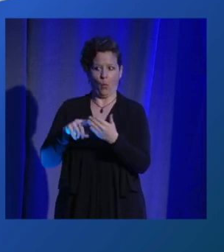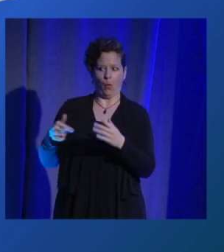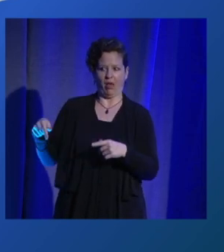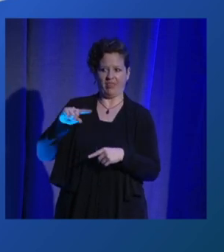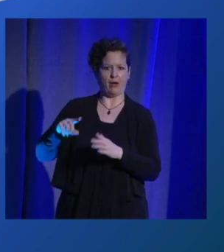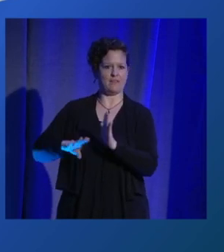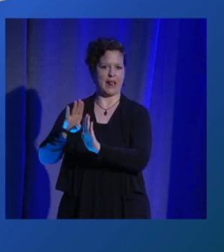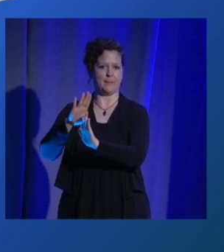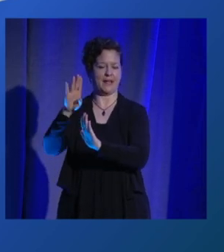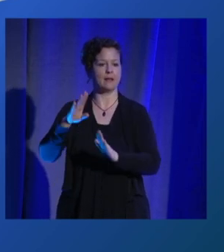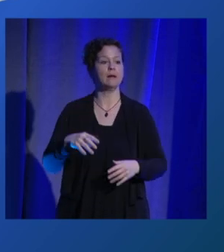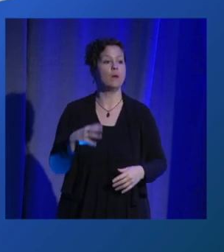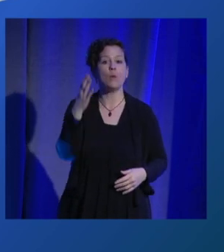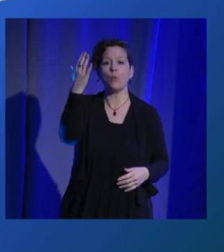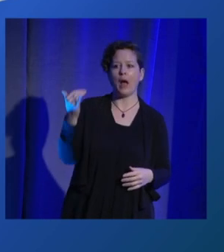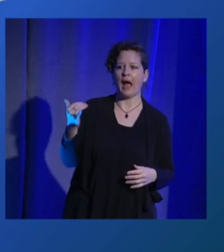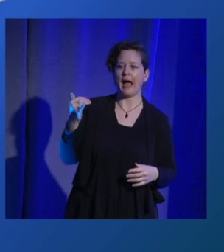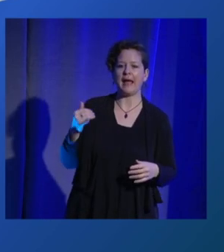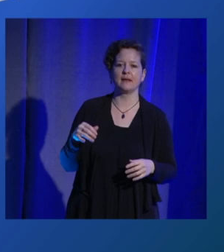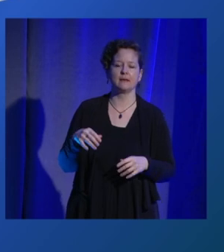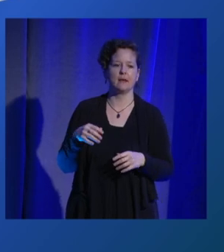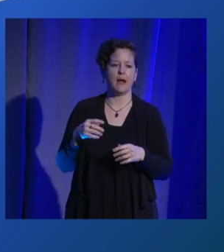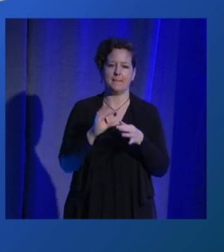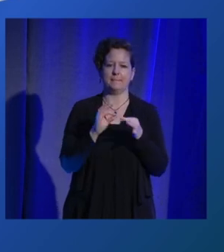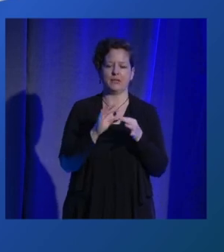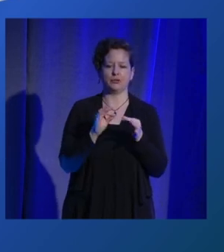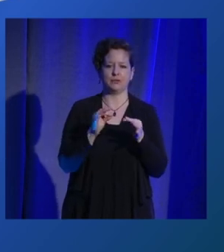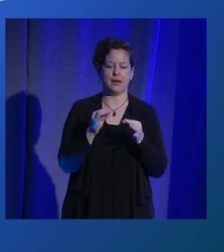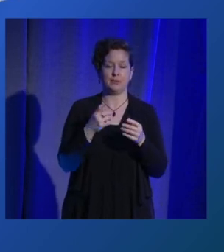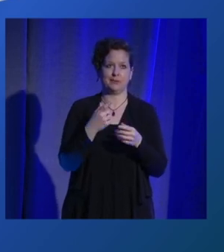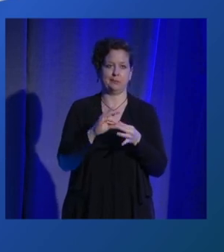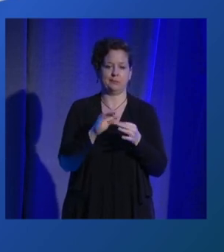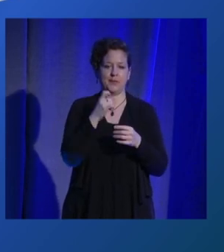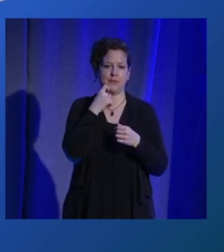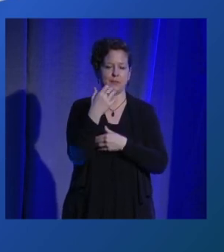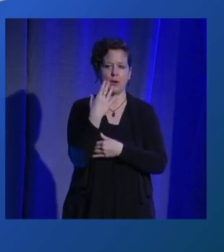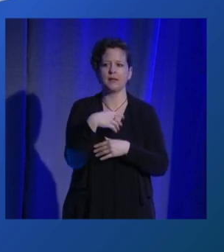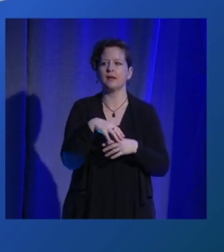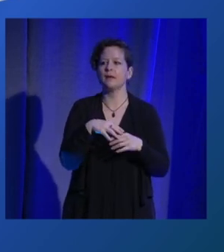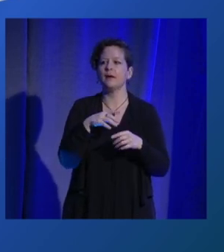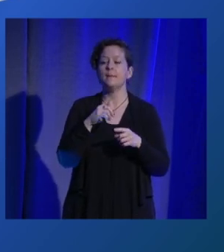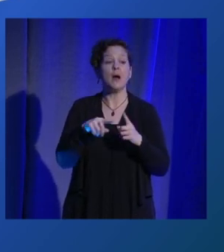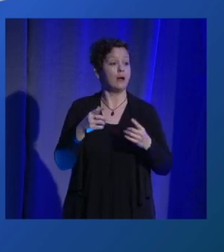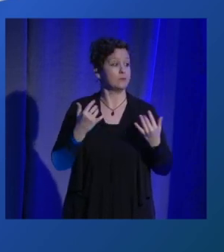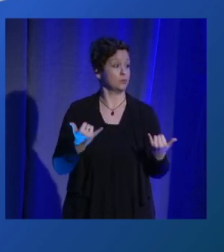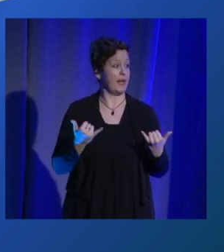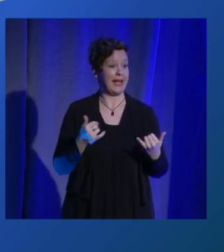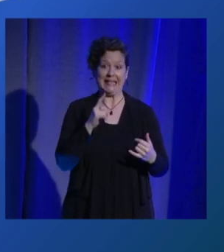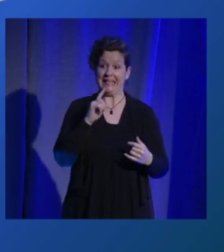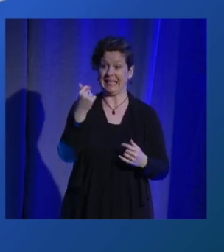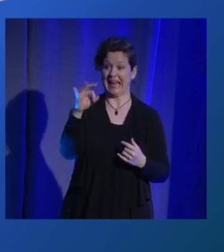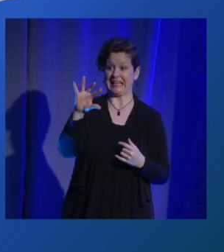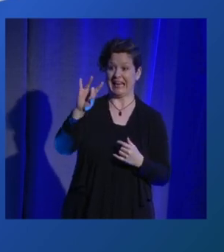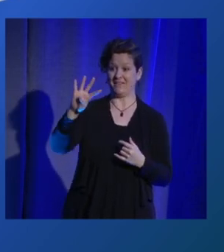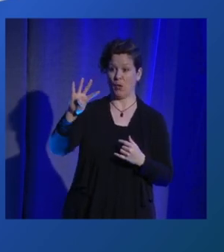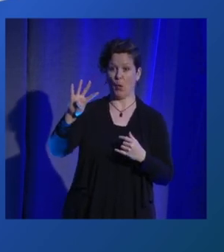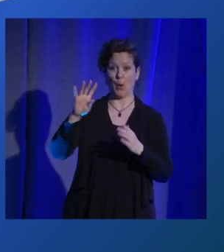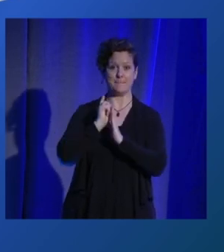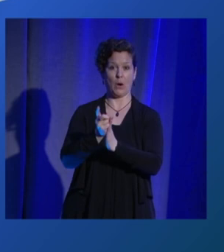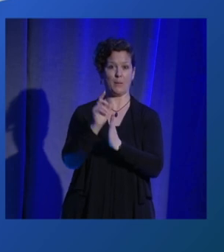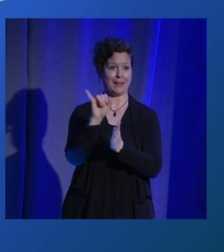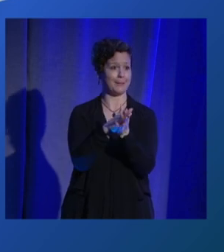look we we live as I we saying early in at breakfast we're living our 1984 moment right now I mean you